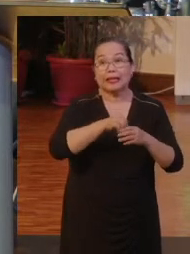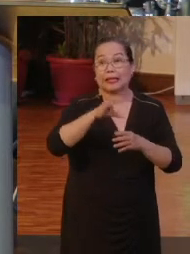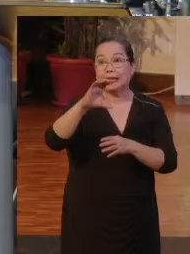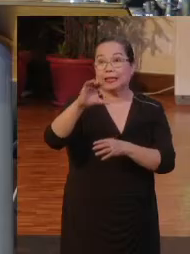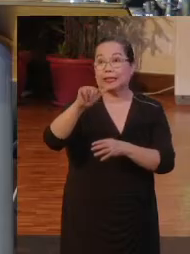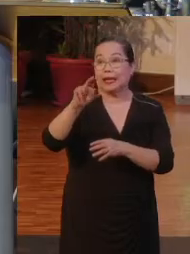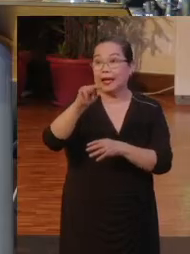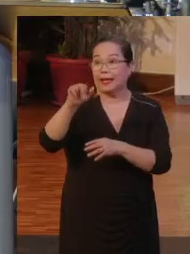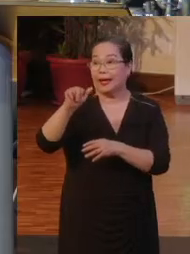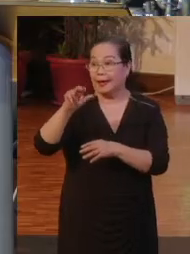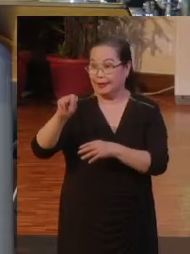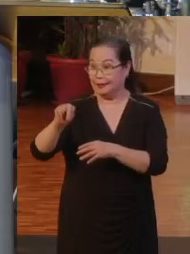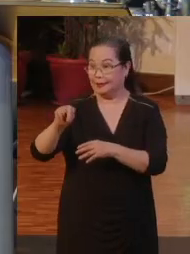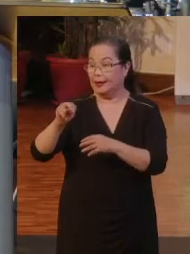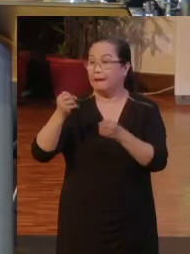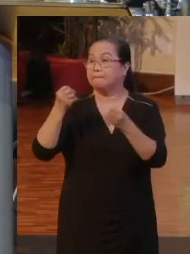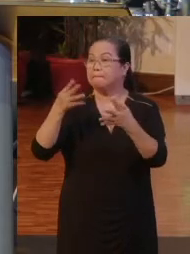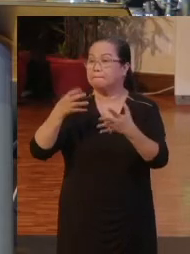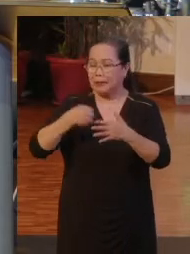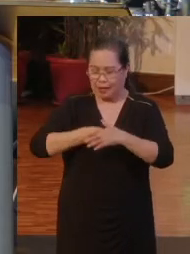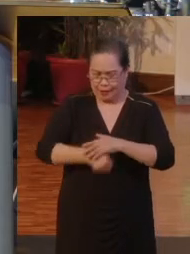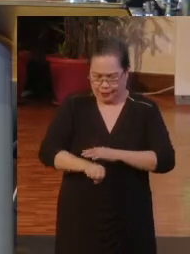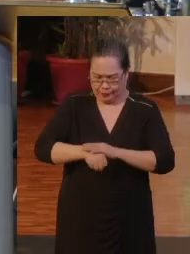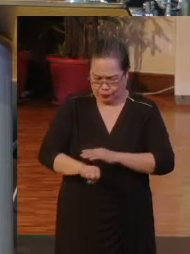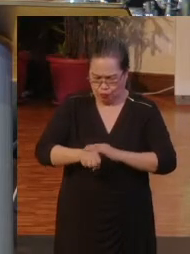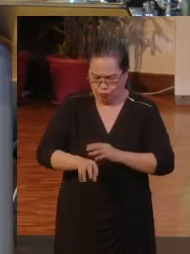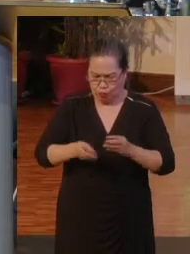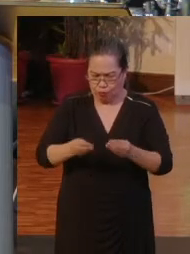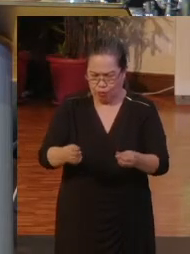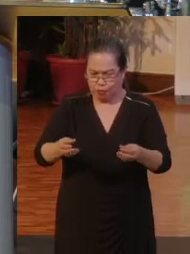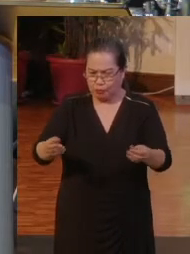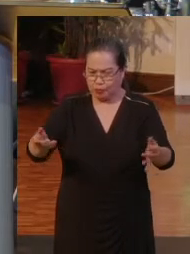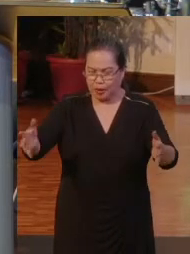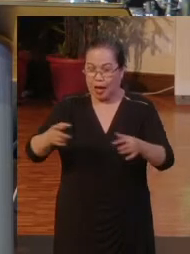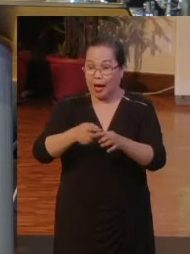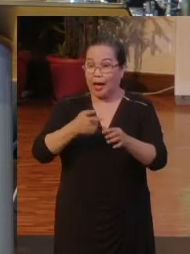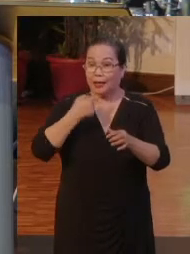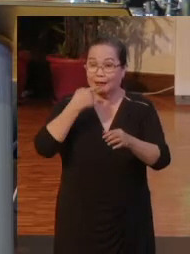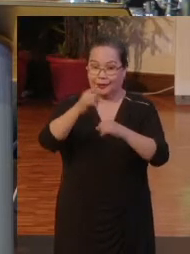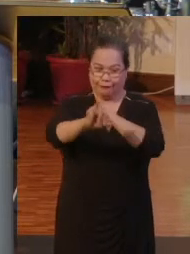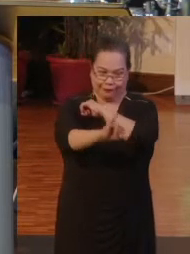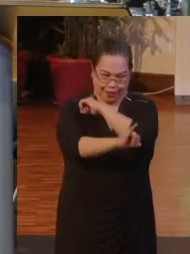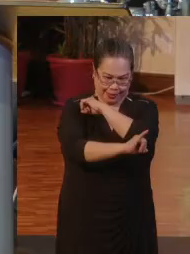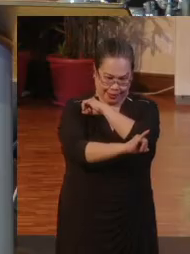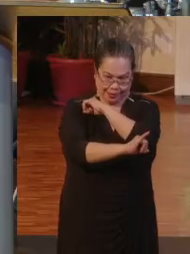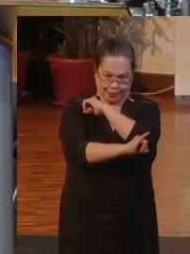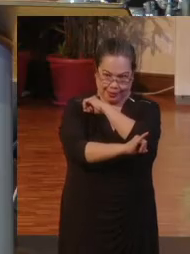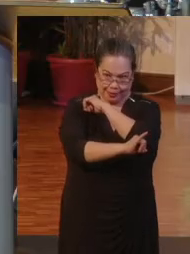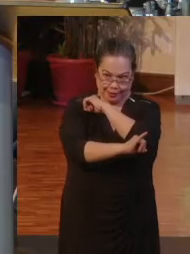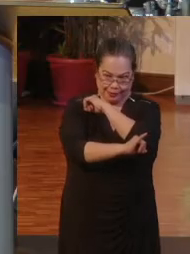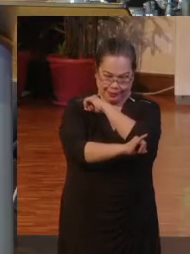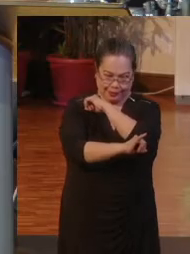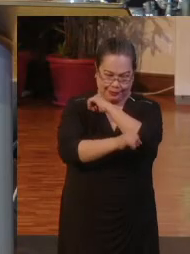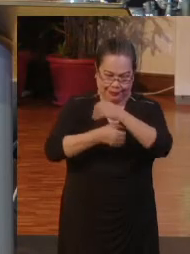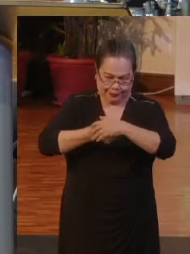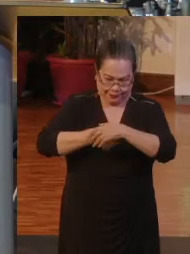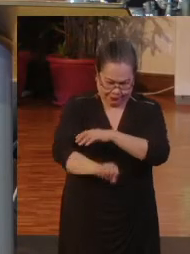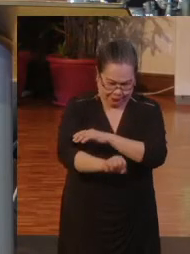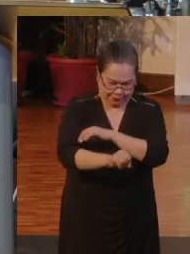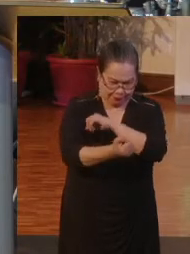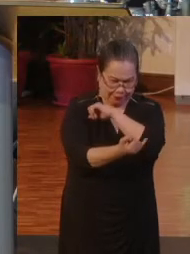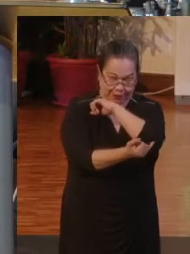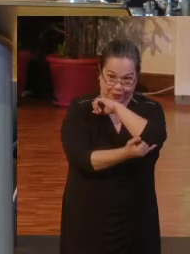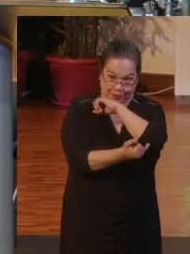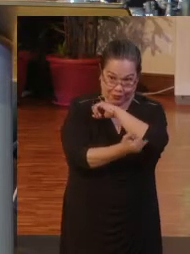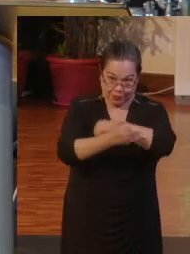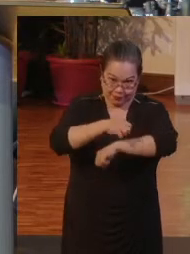his offspring many. I gave him Isaac, and to Isaac I gave Jacob and